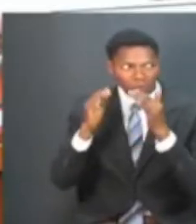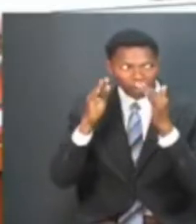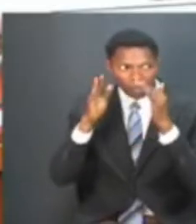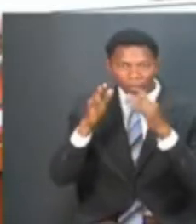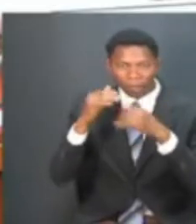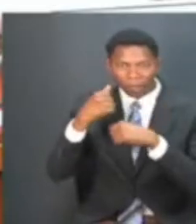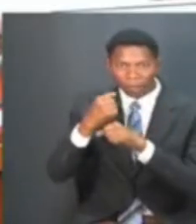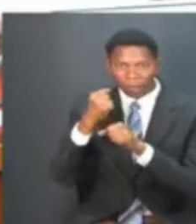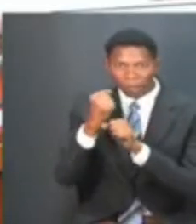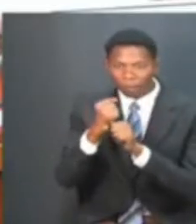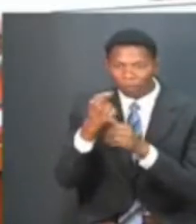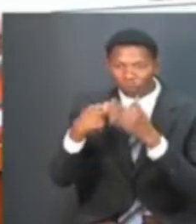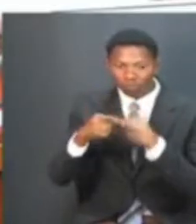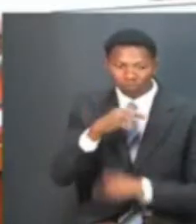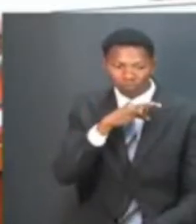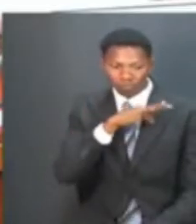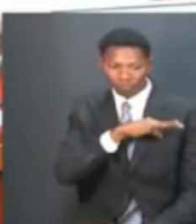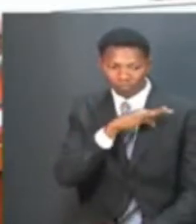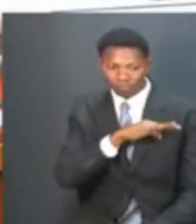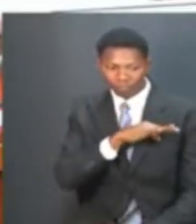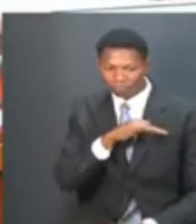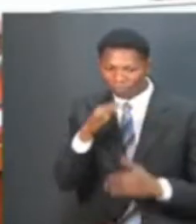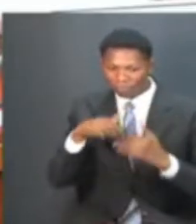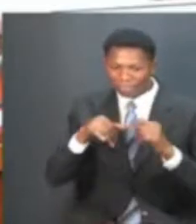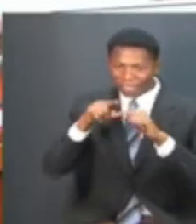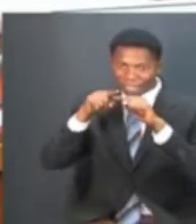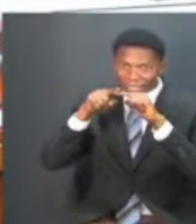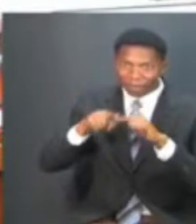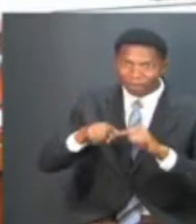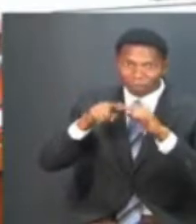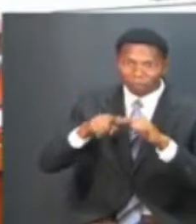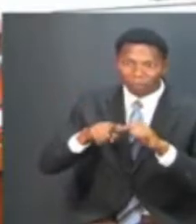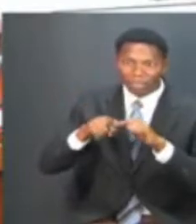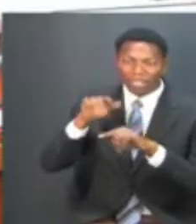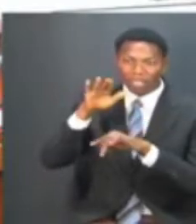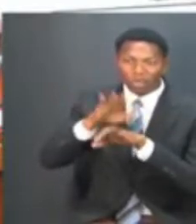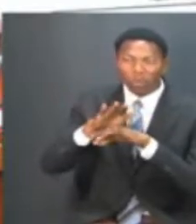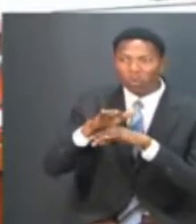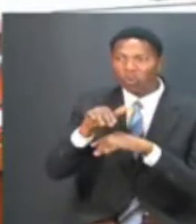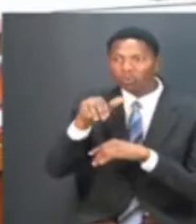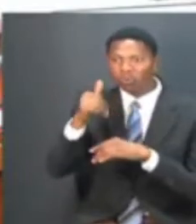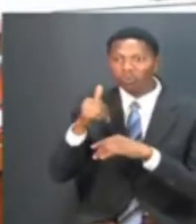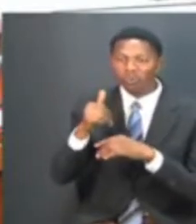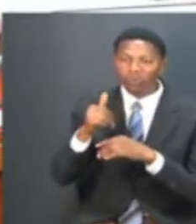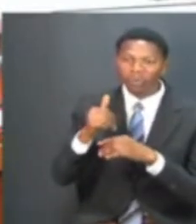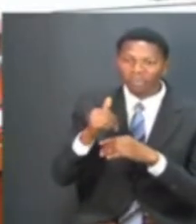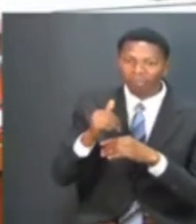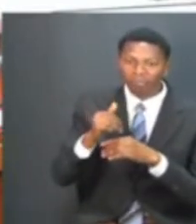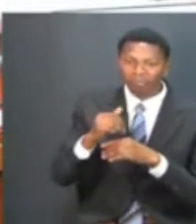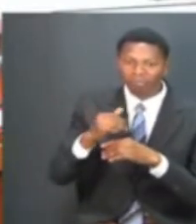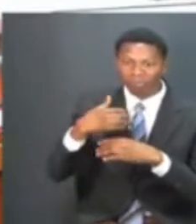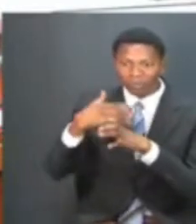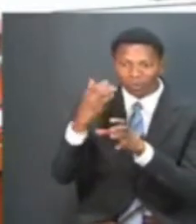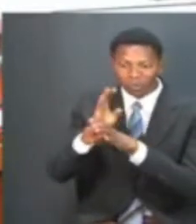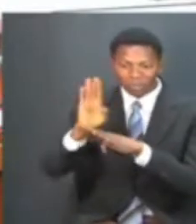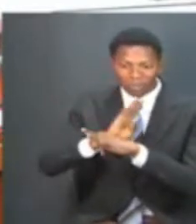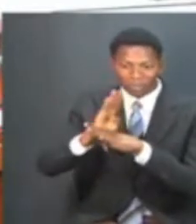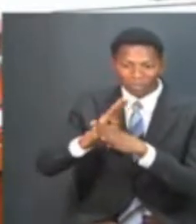making profit instead of relying on one's already created by another individual or corporate body.